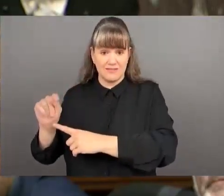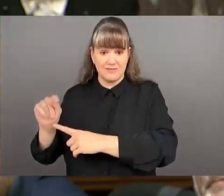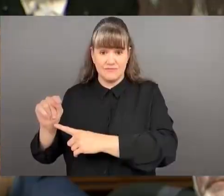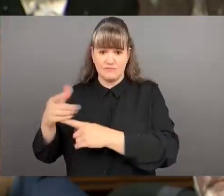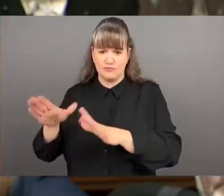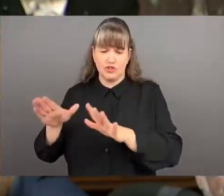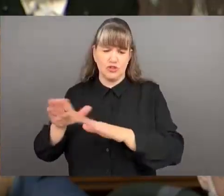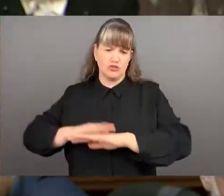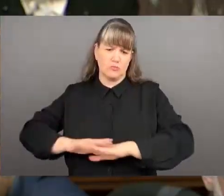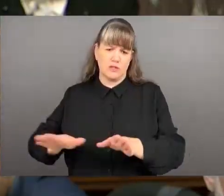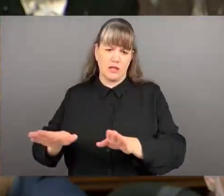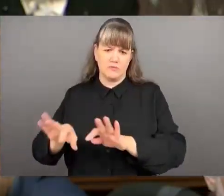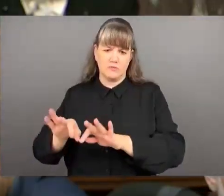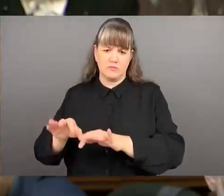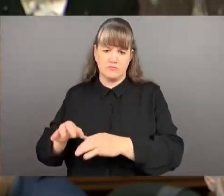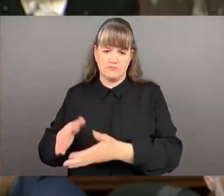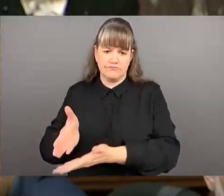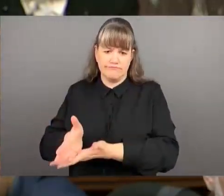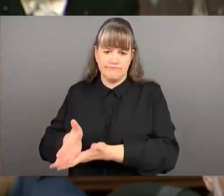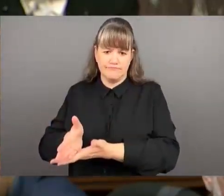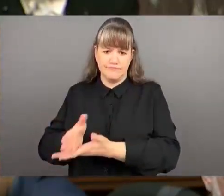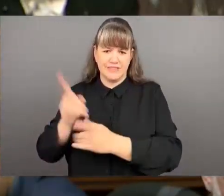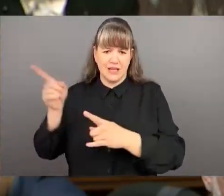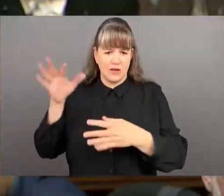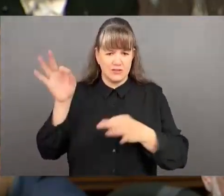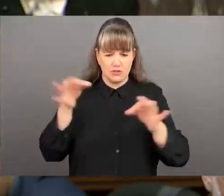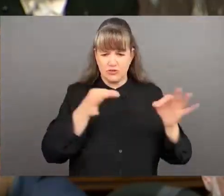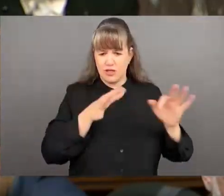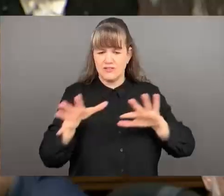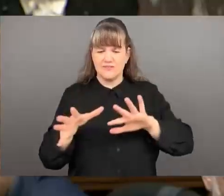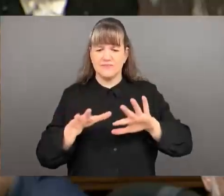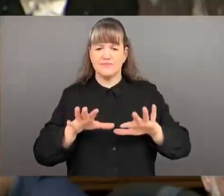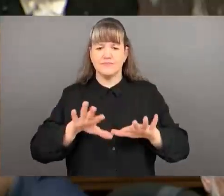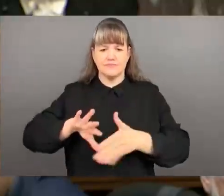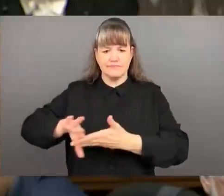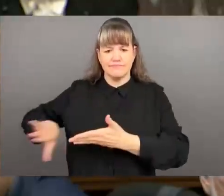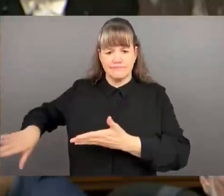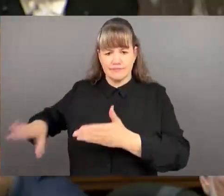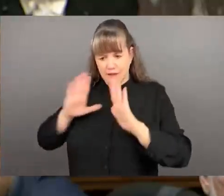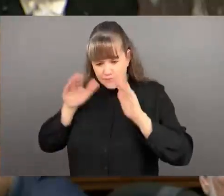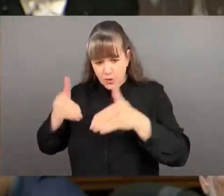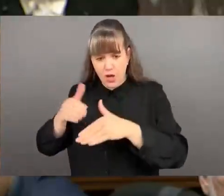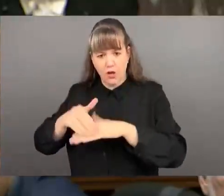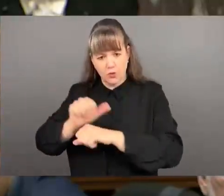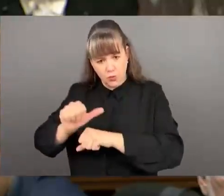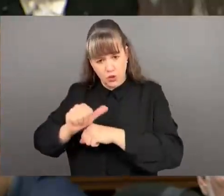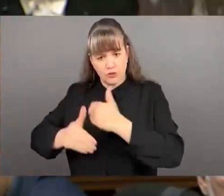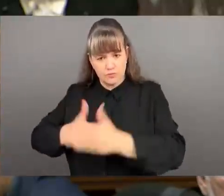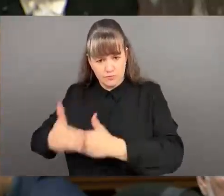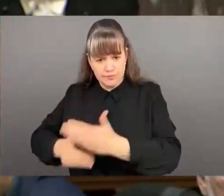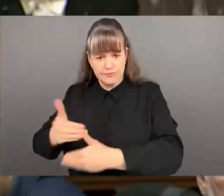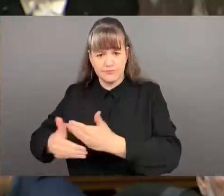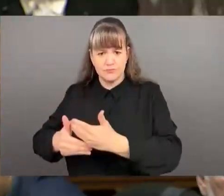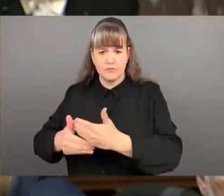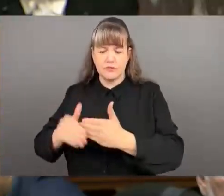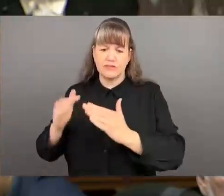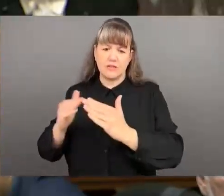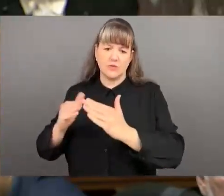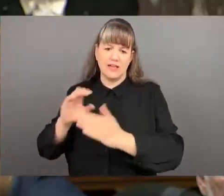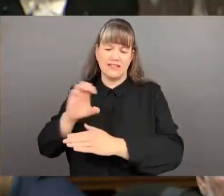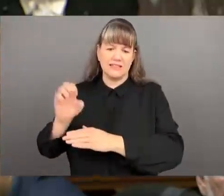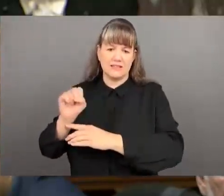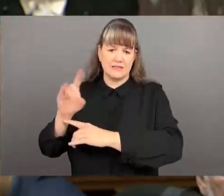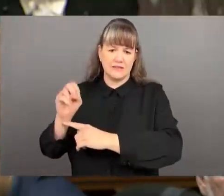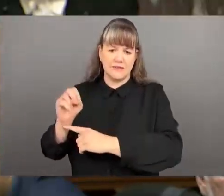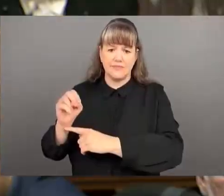in the downtown east side. And we'll continue to bring the work from government, from the front line, through